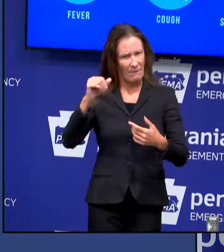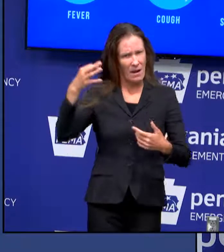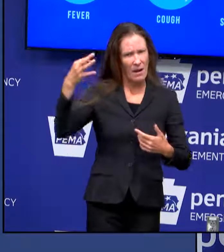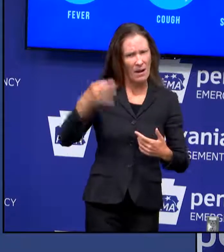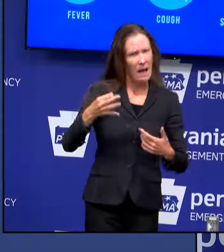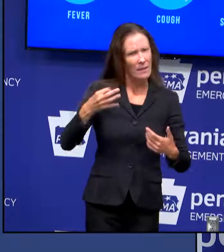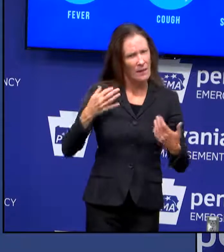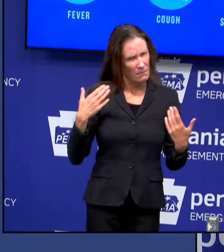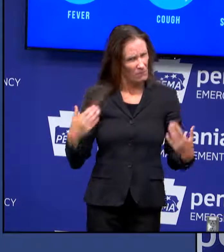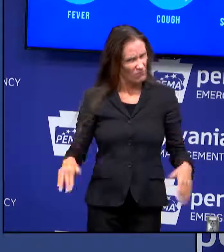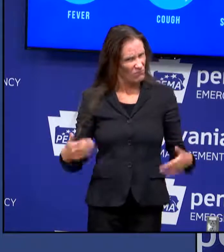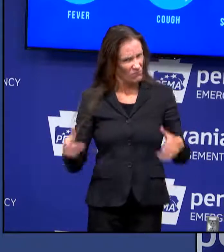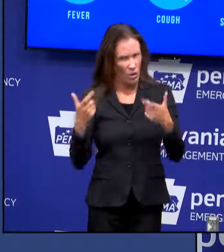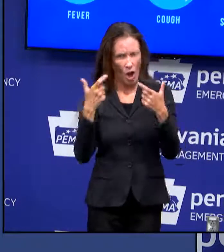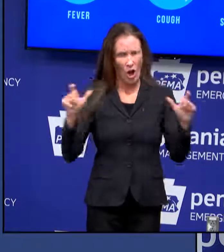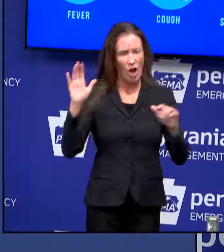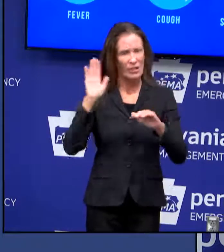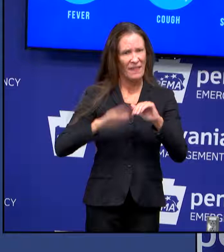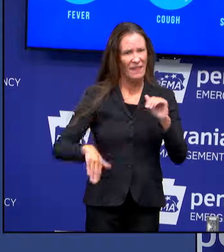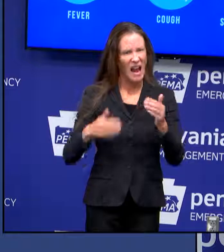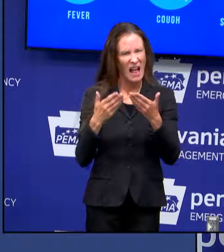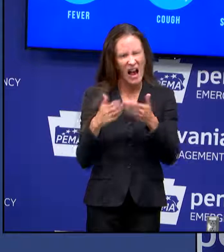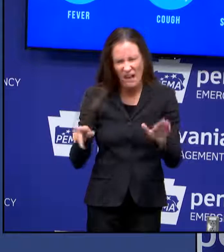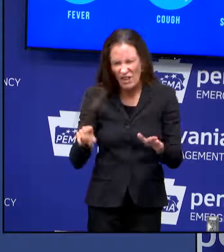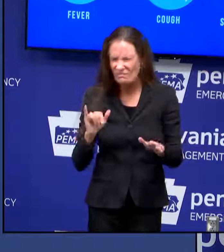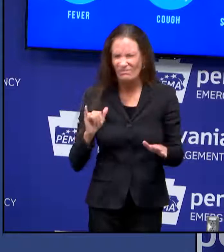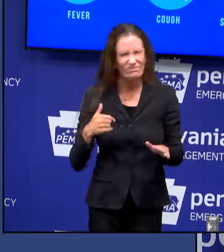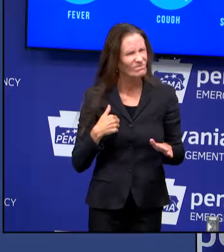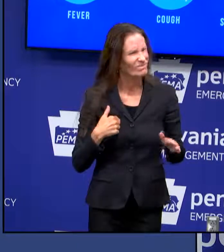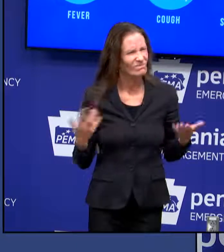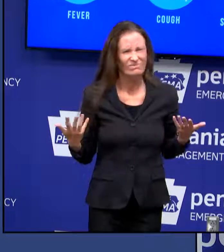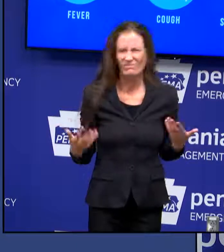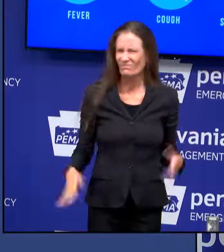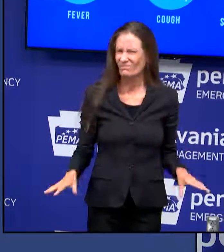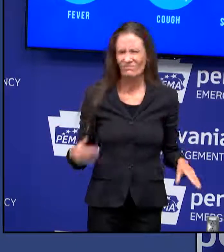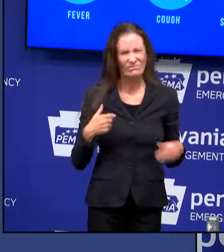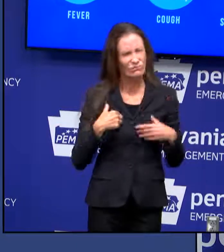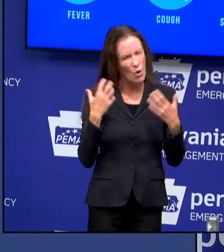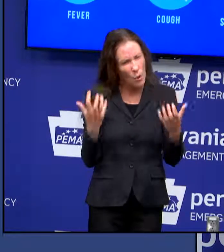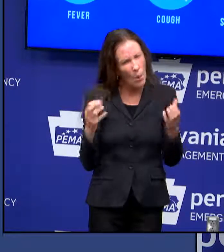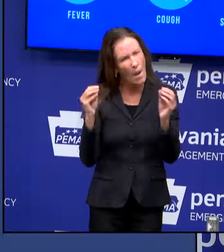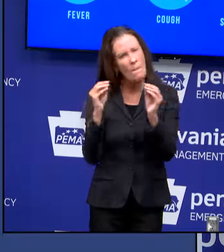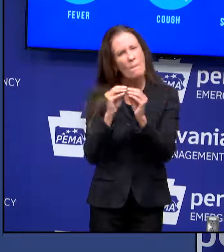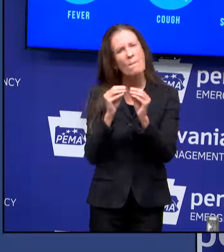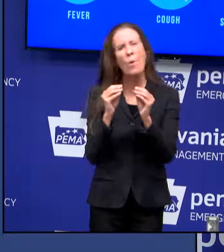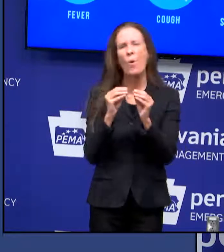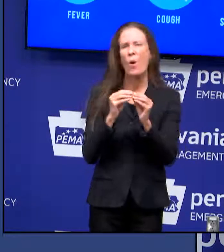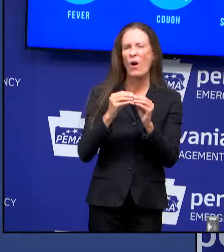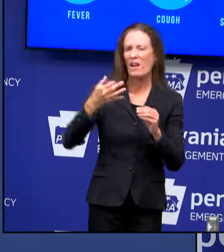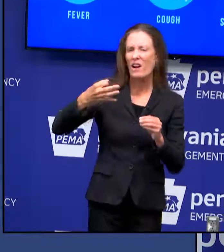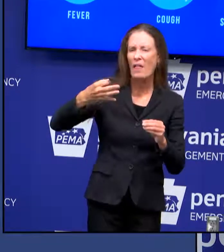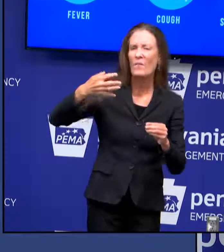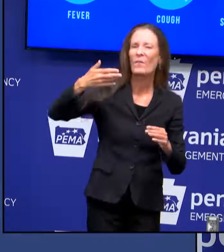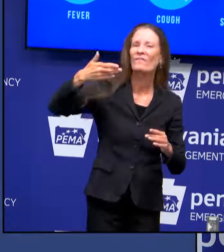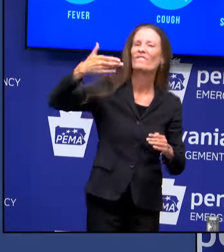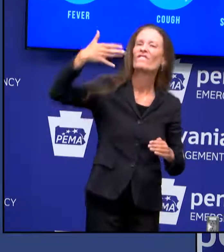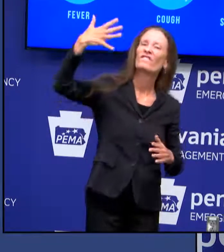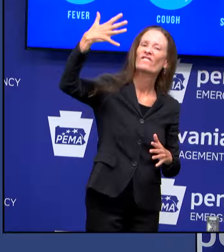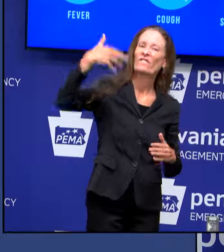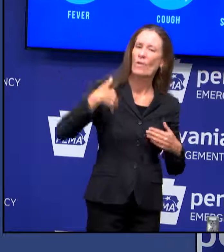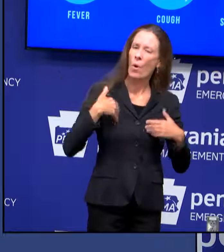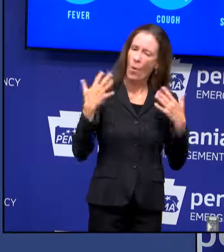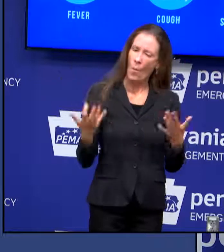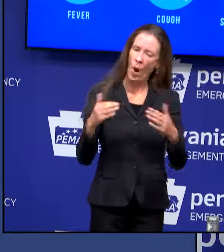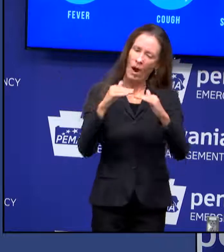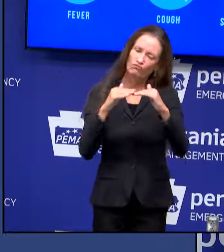that, we need to do better. So we are working to be like Lake Wobegon, above average. Two